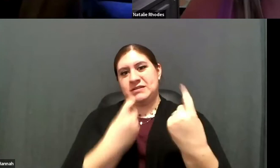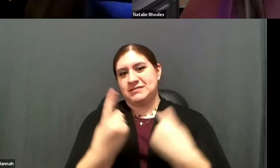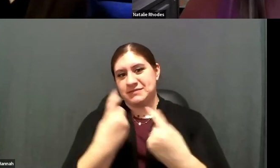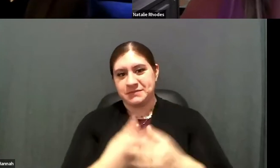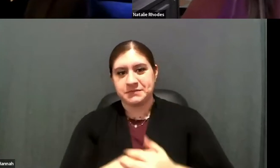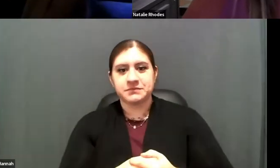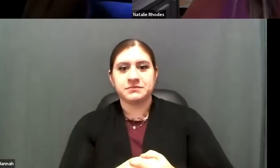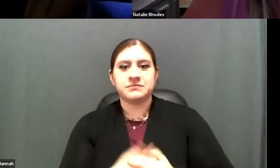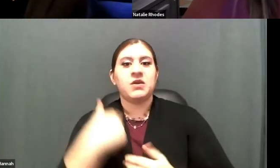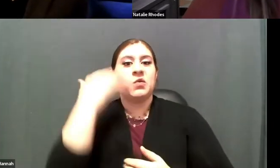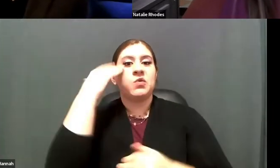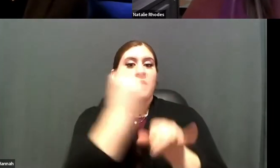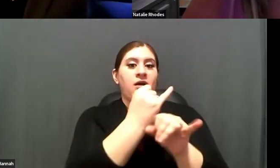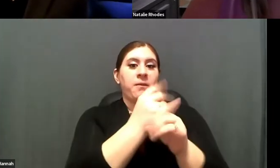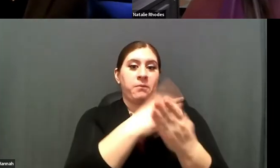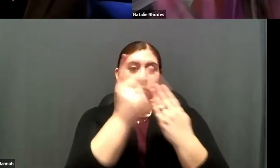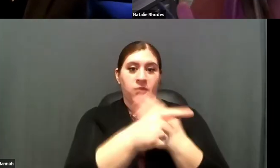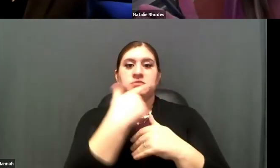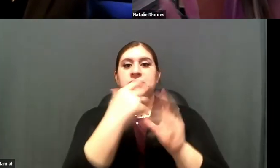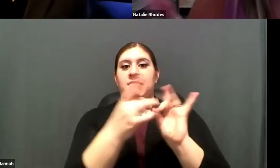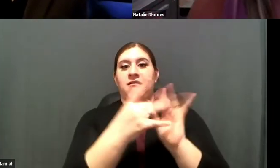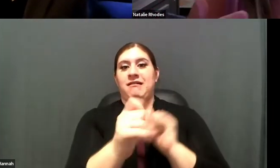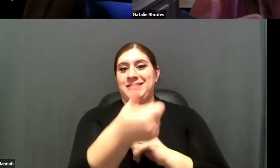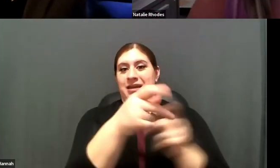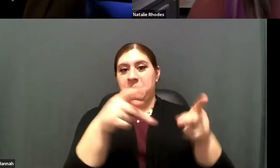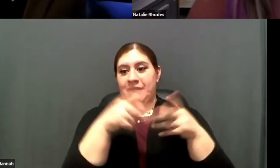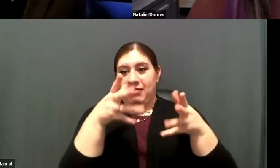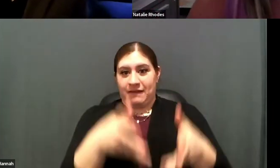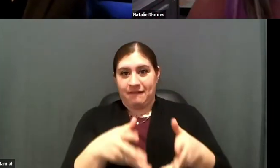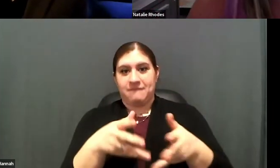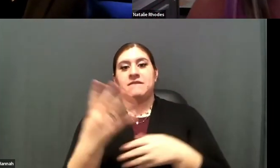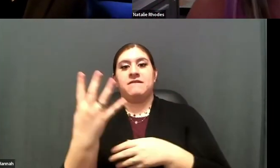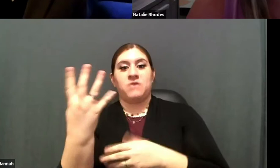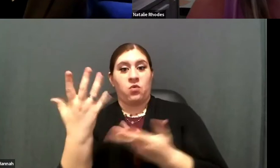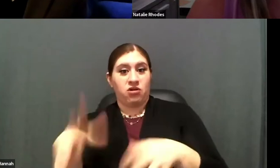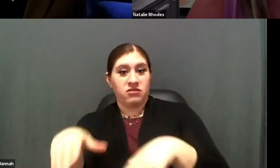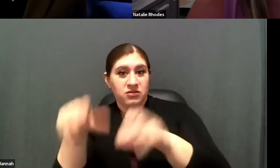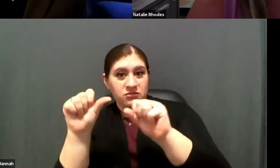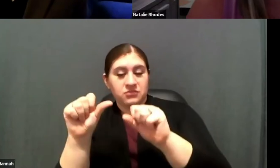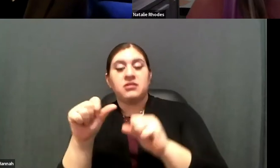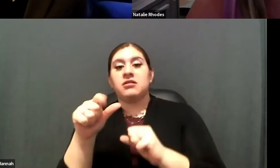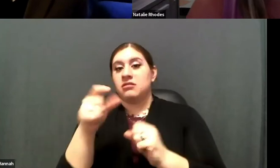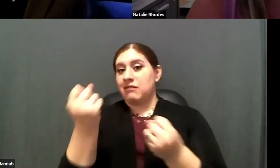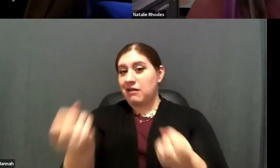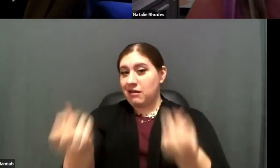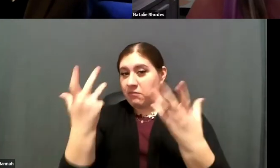So I know the on-campus program, you said there's 10 spots and four were already taken. Are there a number of selected